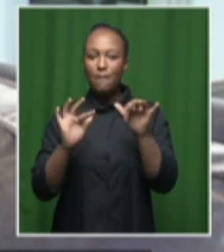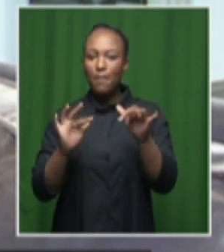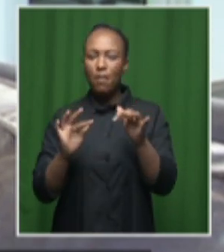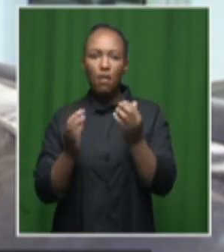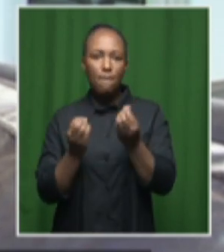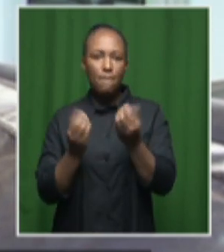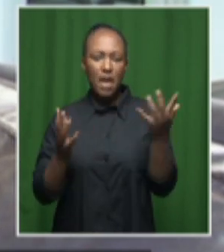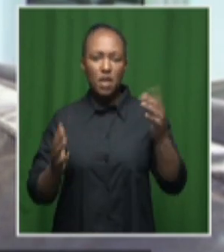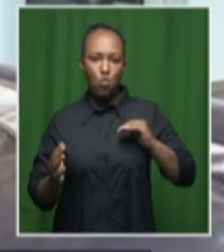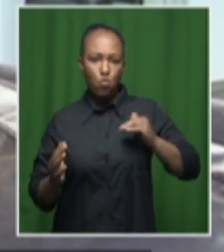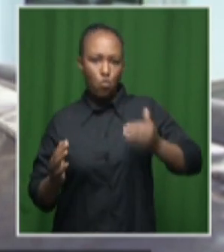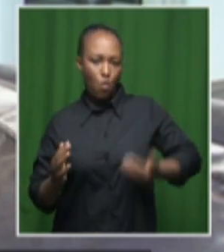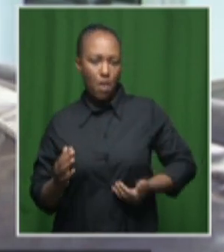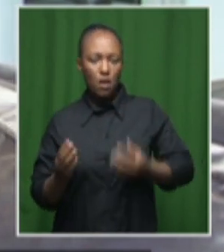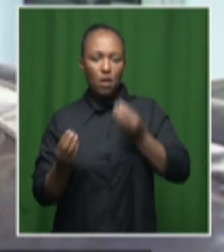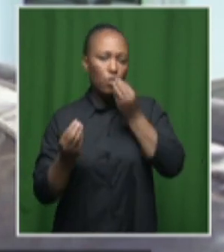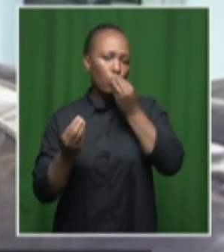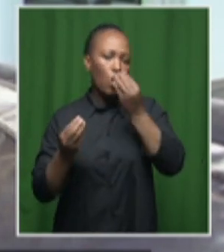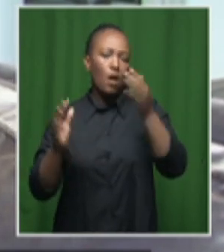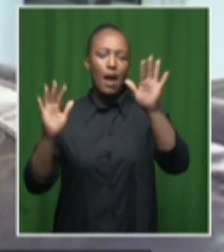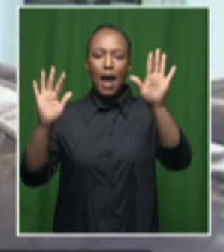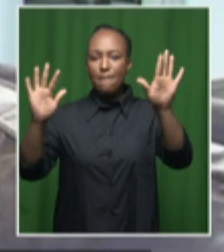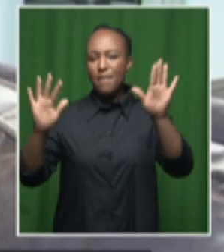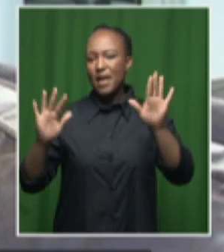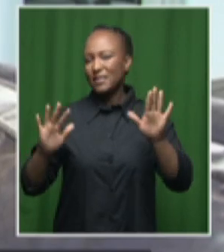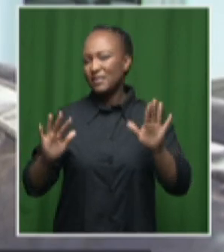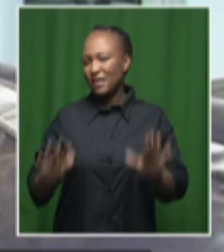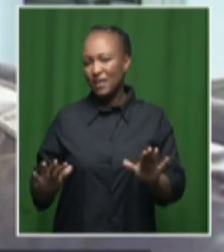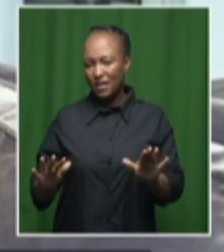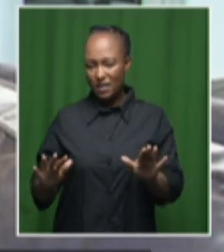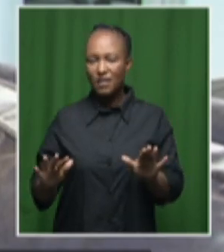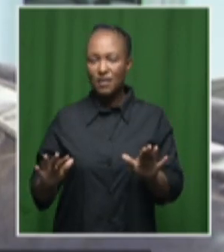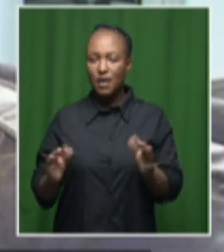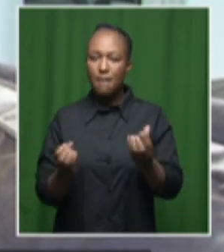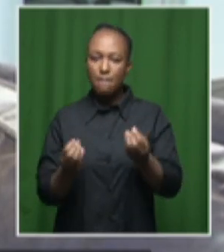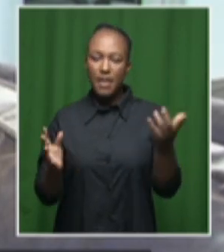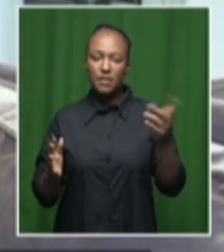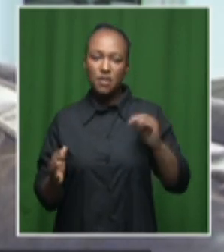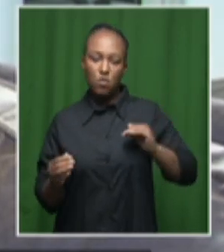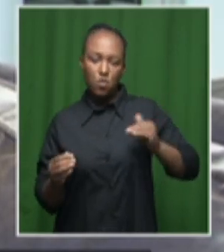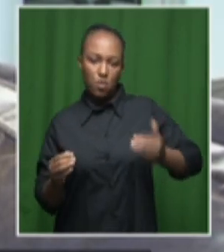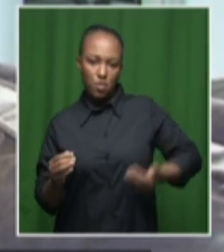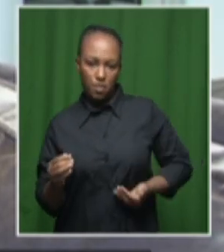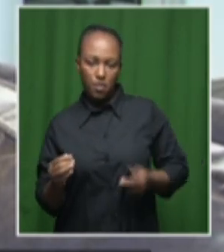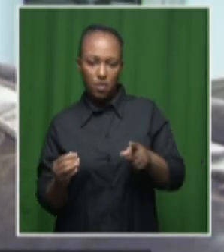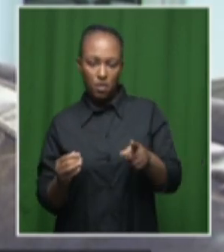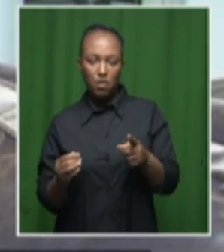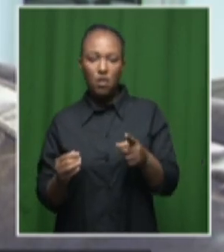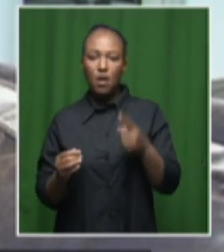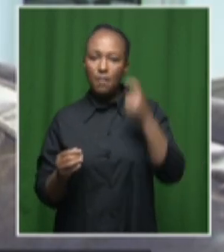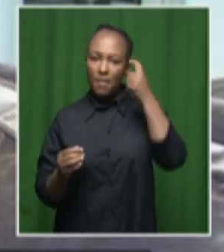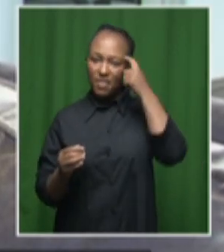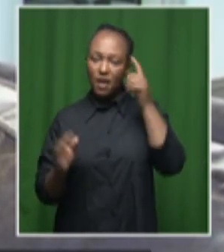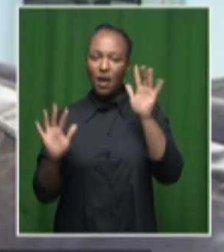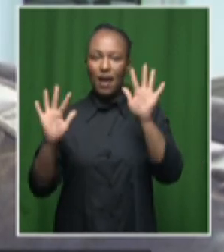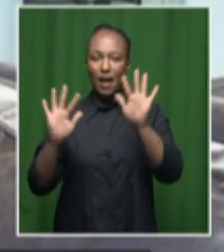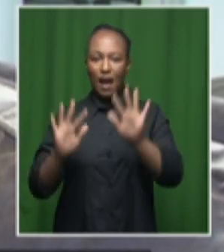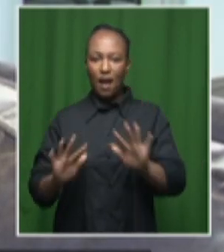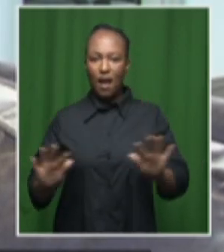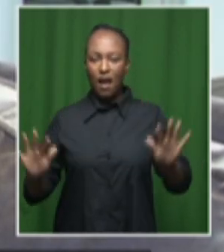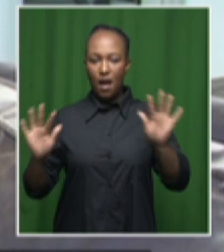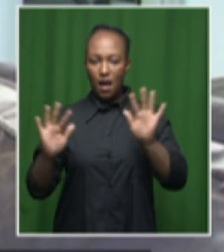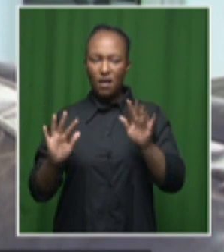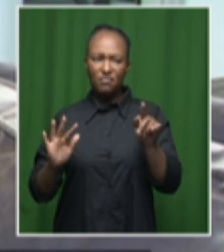women. That's why the center of my artwork is mostly women. And I think color is life, you